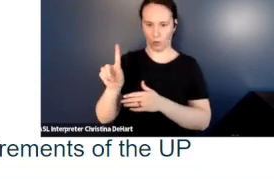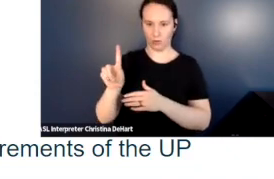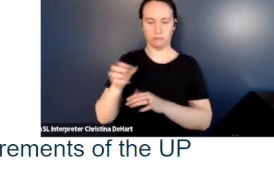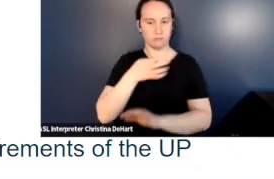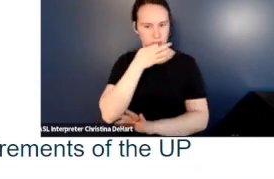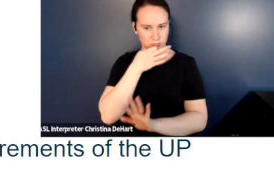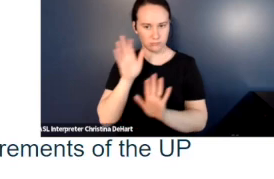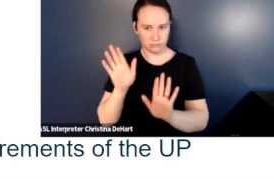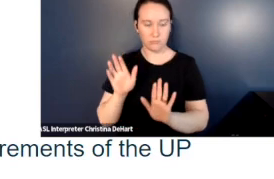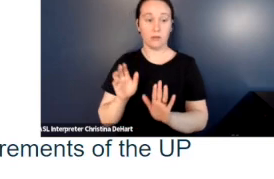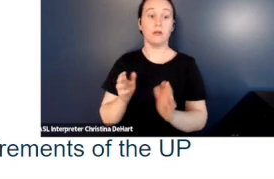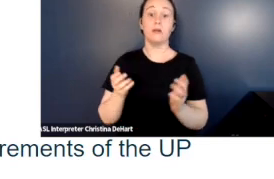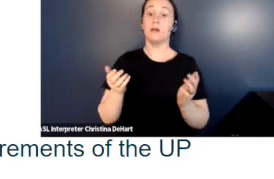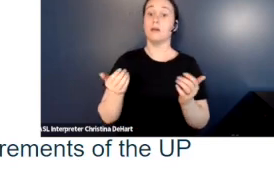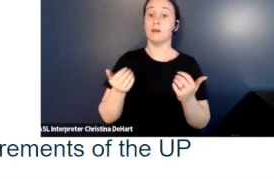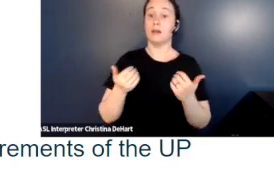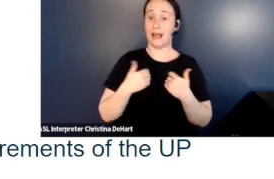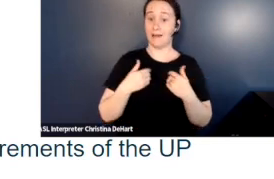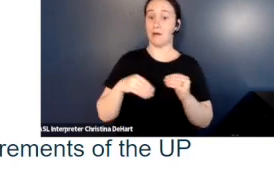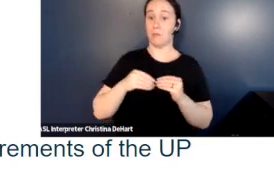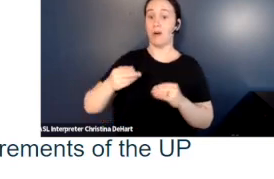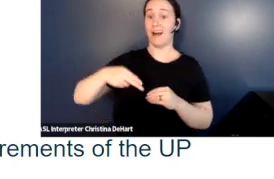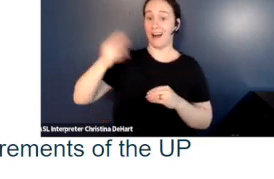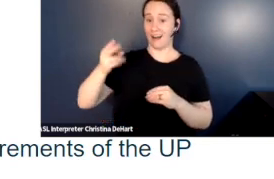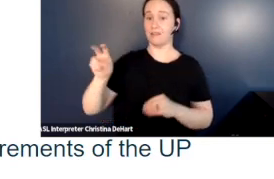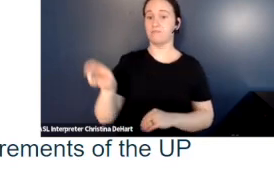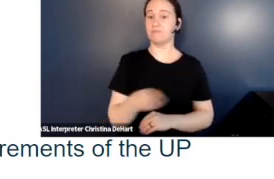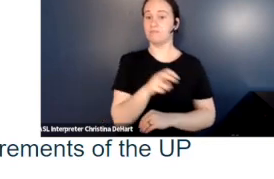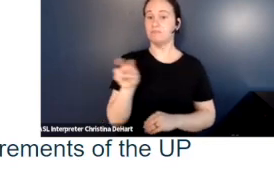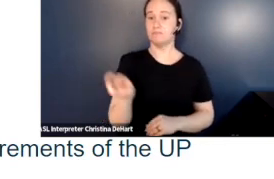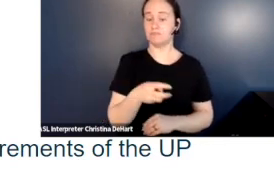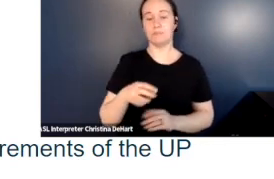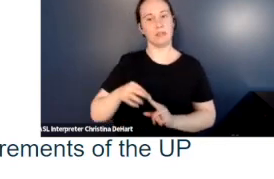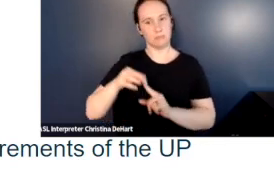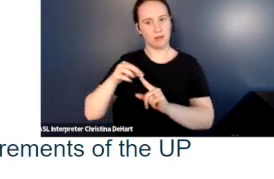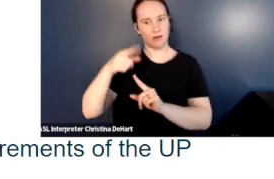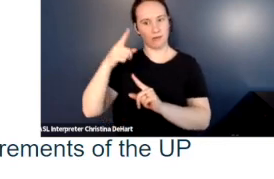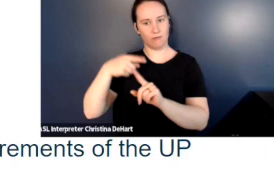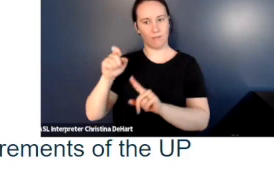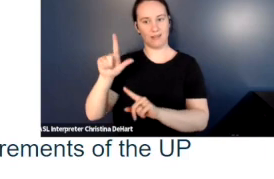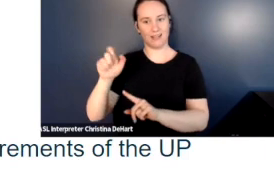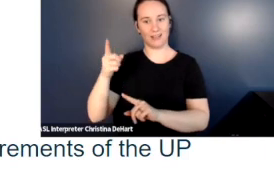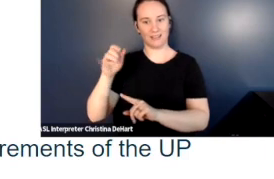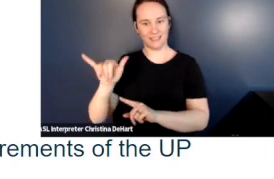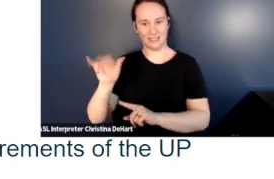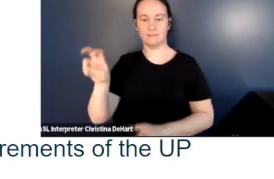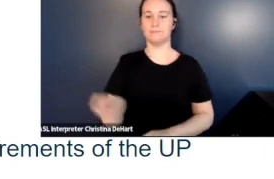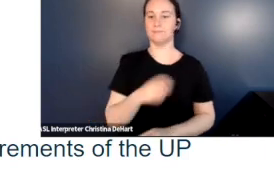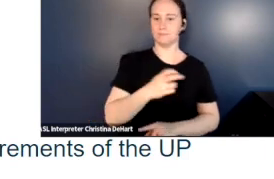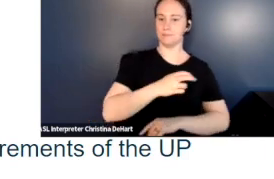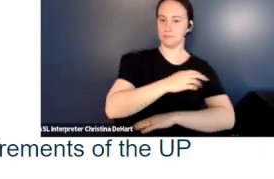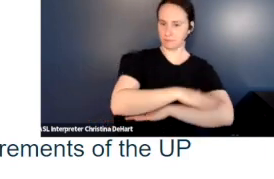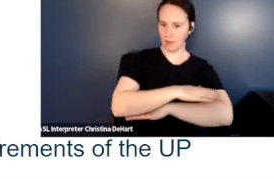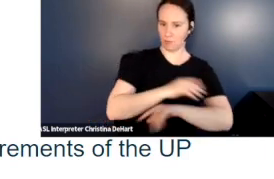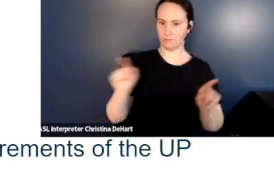have a higher migration rate, especially over from the legacy stack as well. So we're looking at what